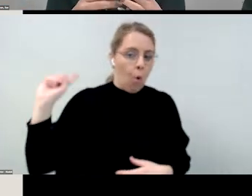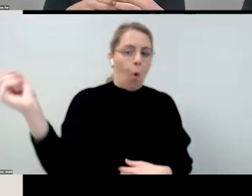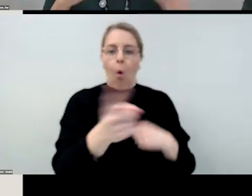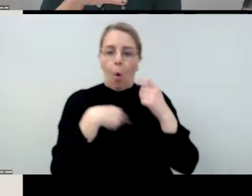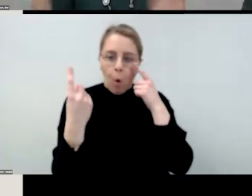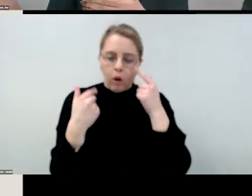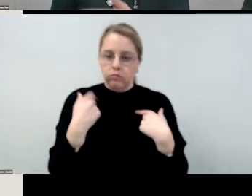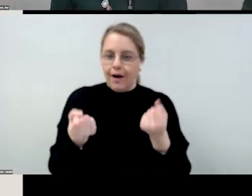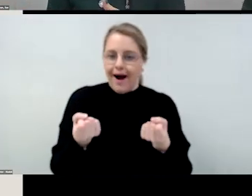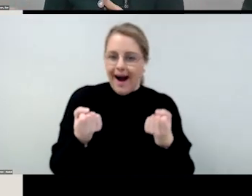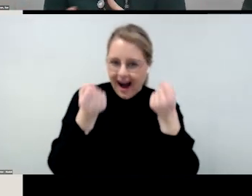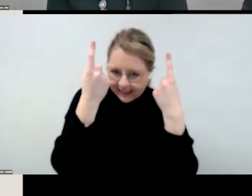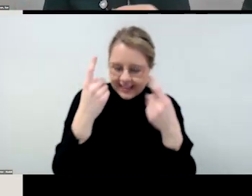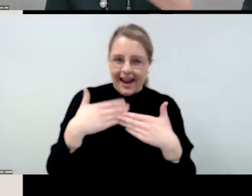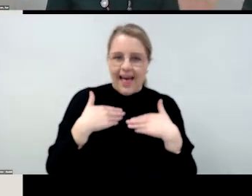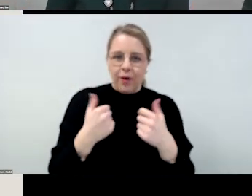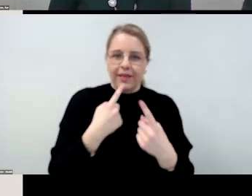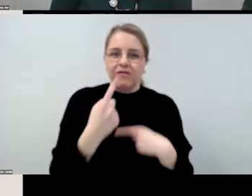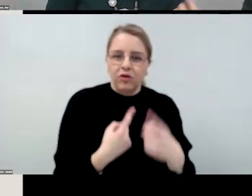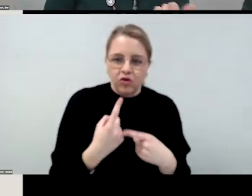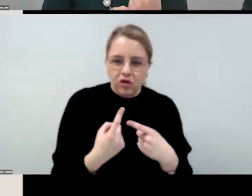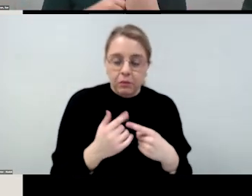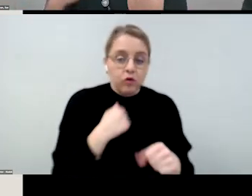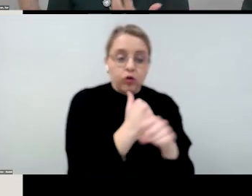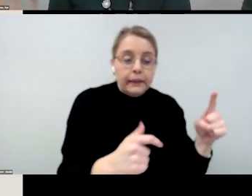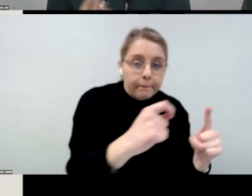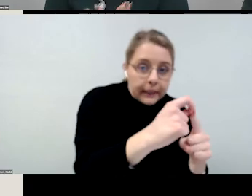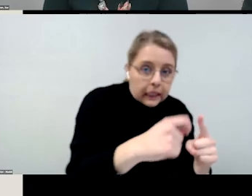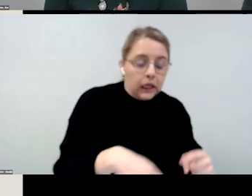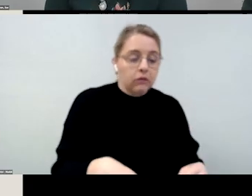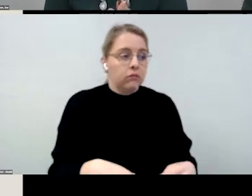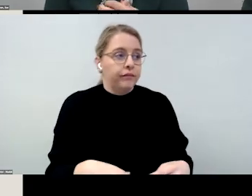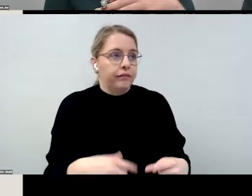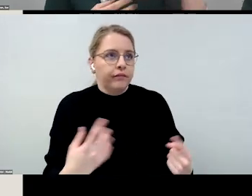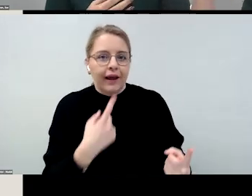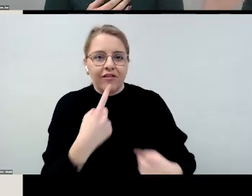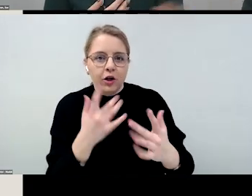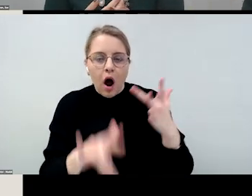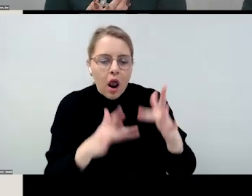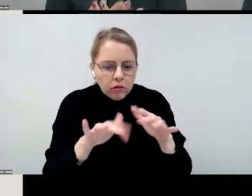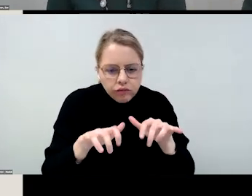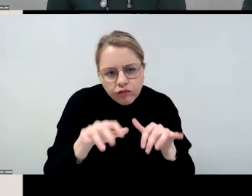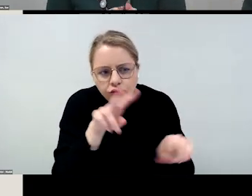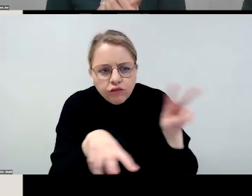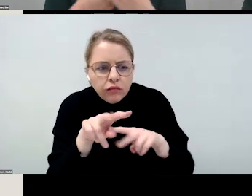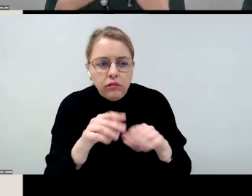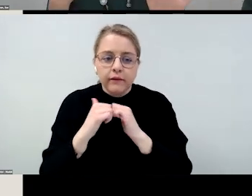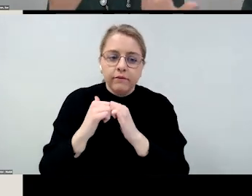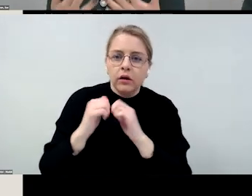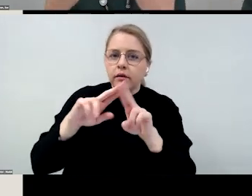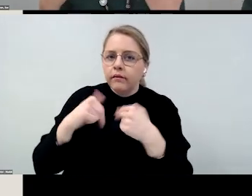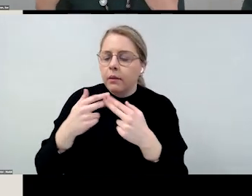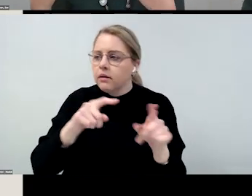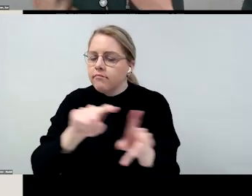health information with other people, whether it be our GP, whether it be information we find online, whether it be our friends and family.